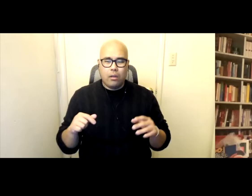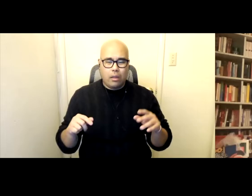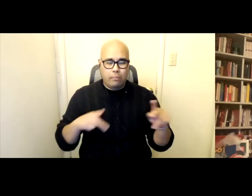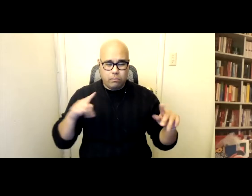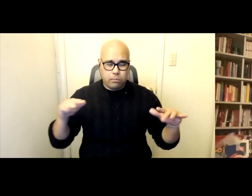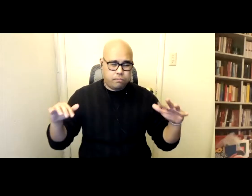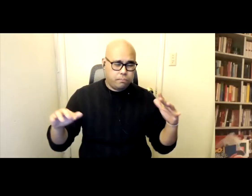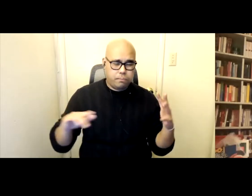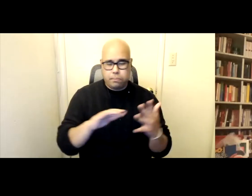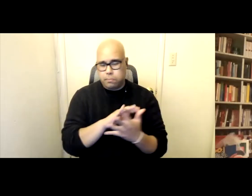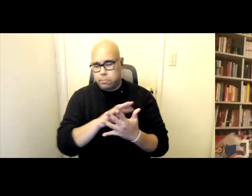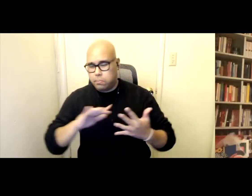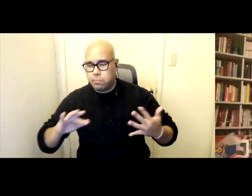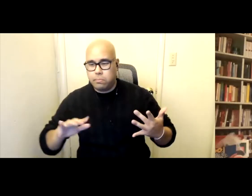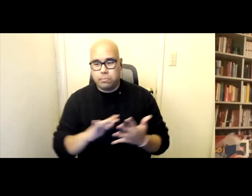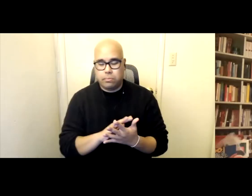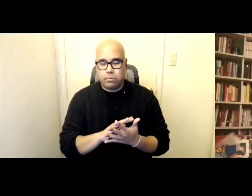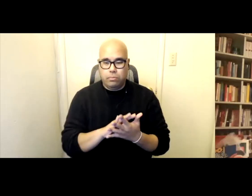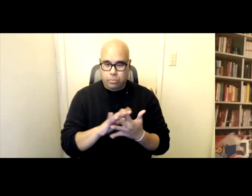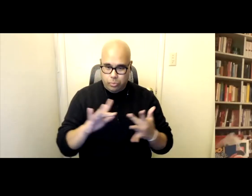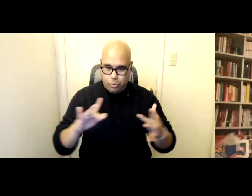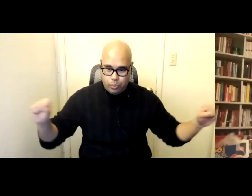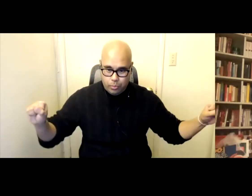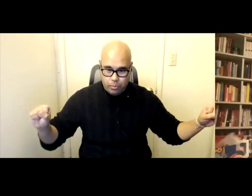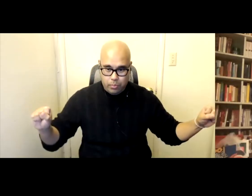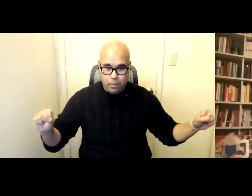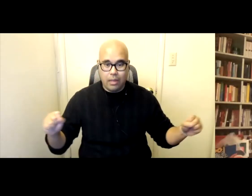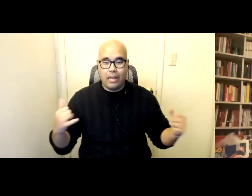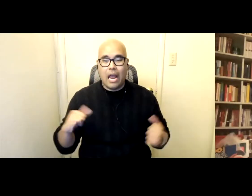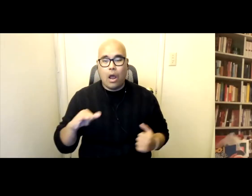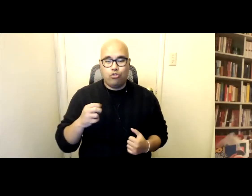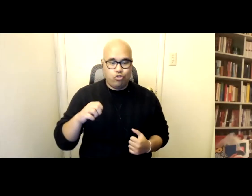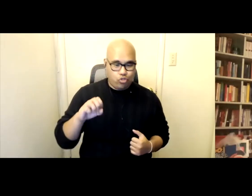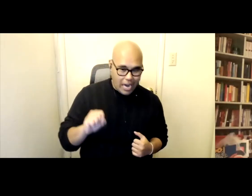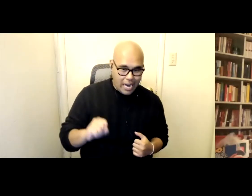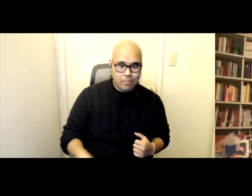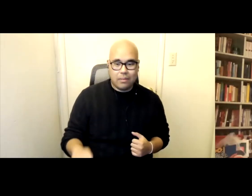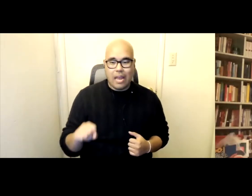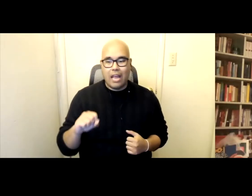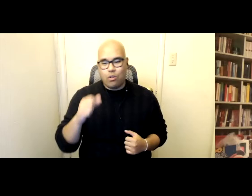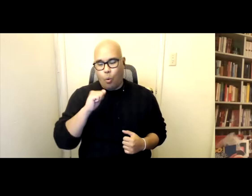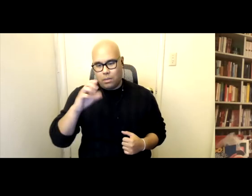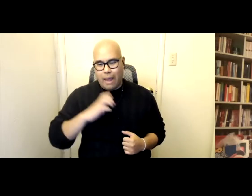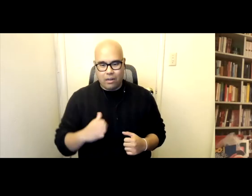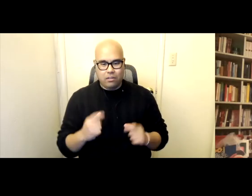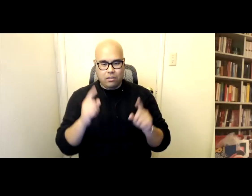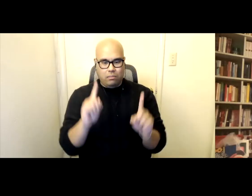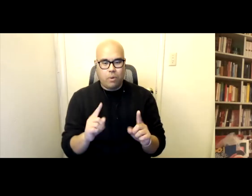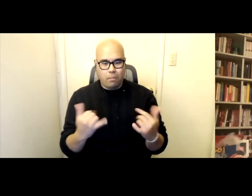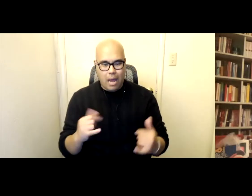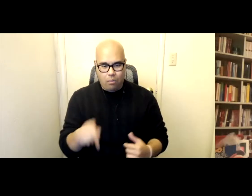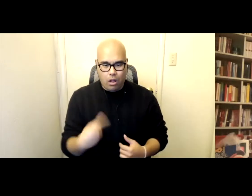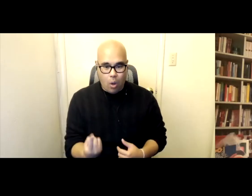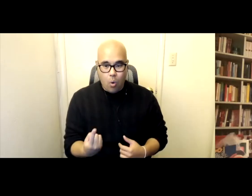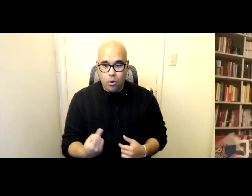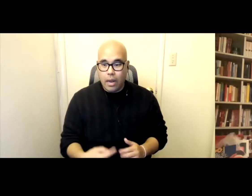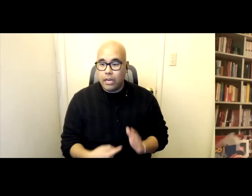and James are alone now. He points at the photo, then to himself. Zhang Fujian.